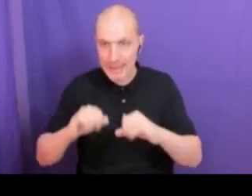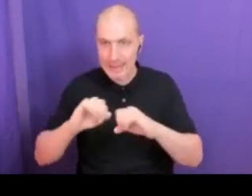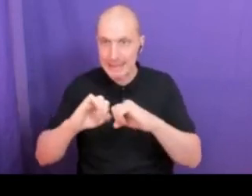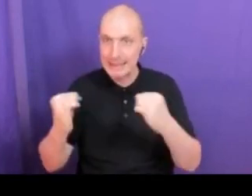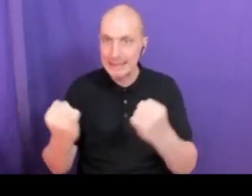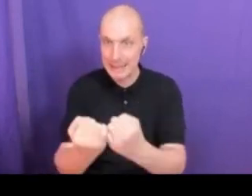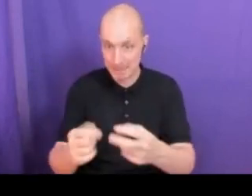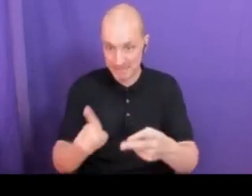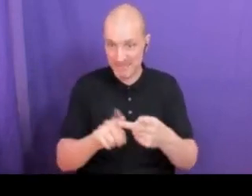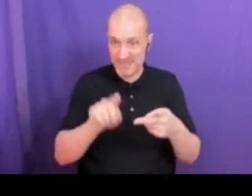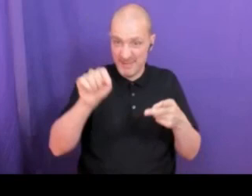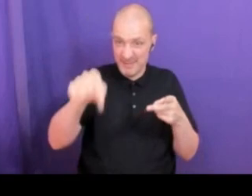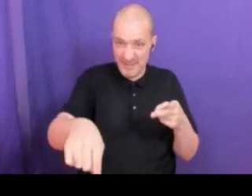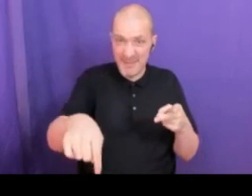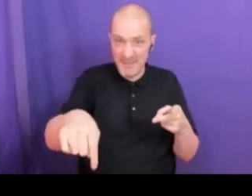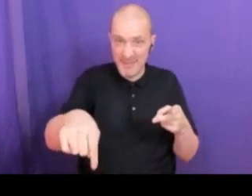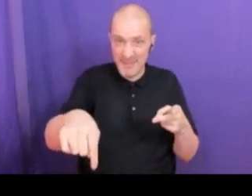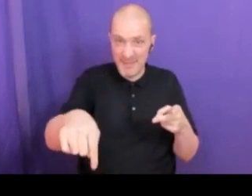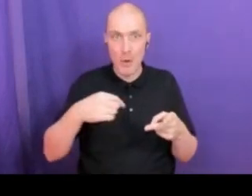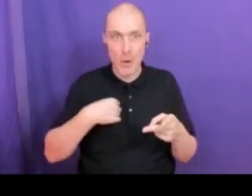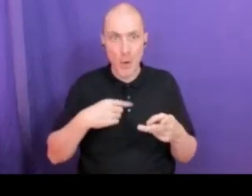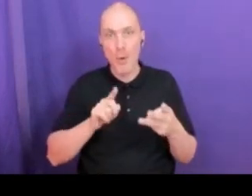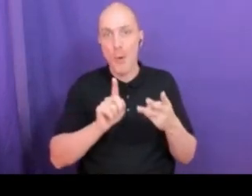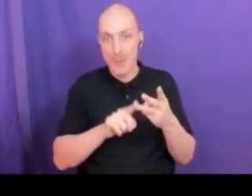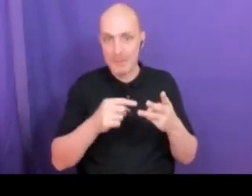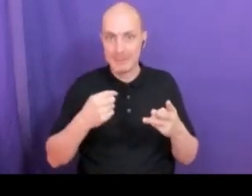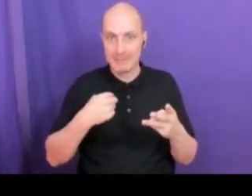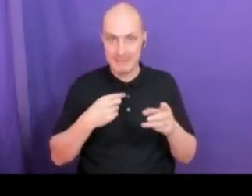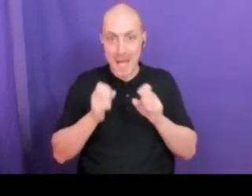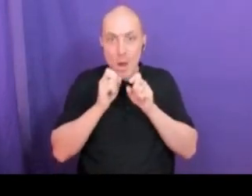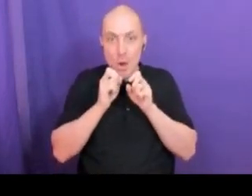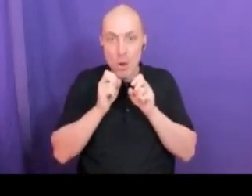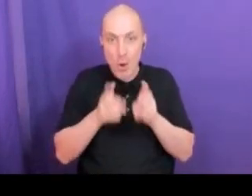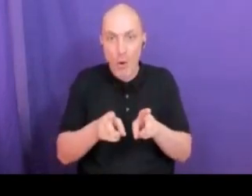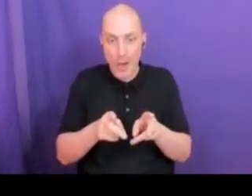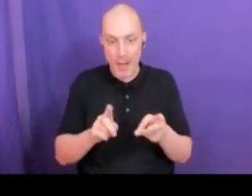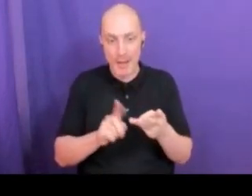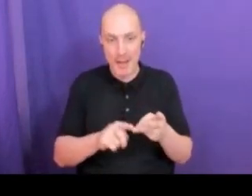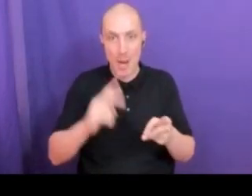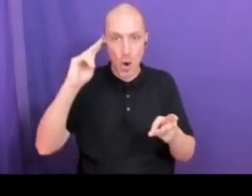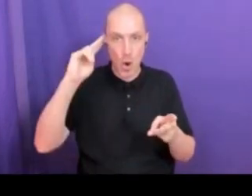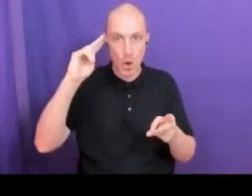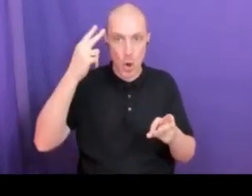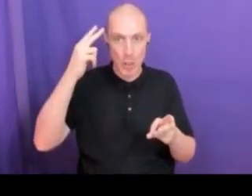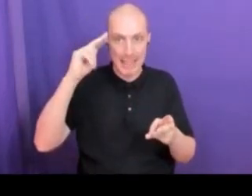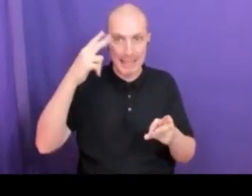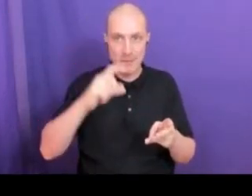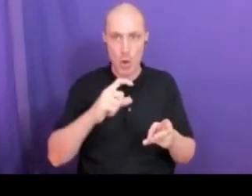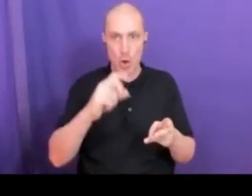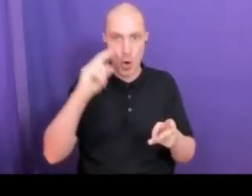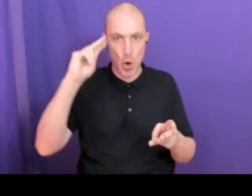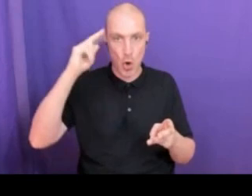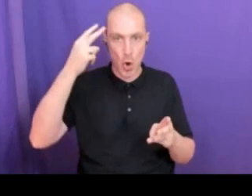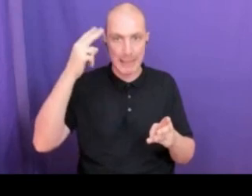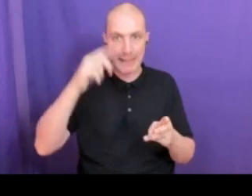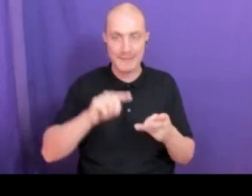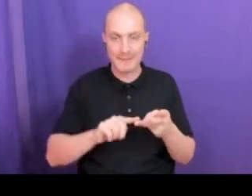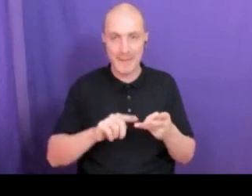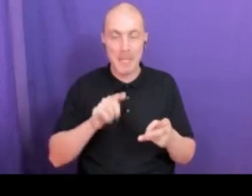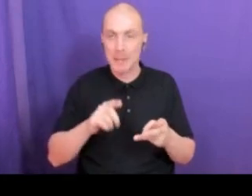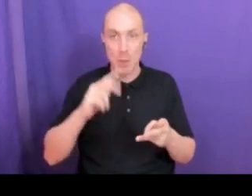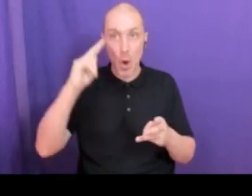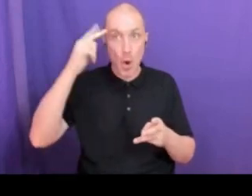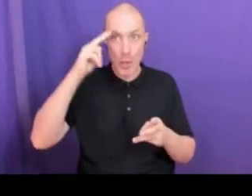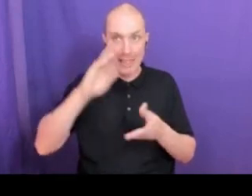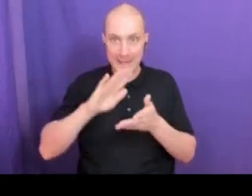So I use the term cognitive clinics, which again, not really a cognitive disorder, but it does affect your cognition. But no, that's a really brilliant point.